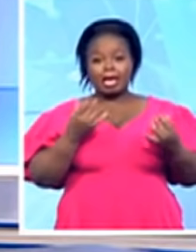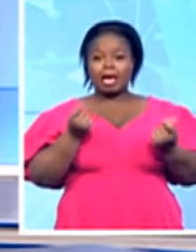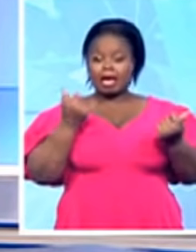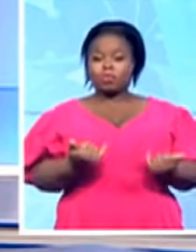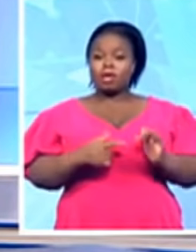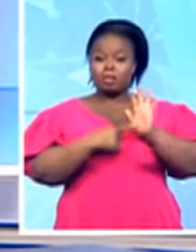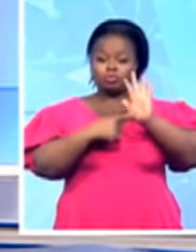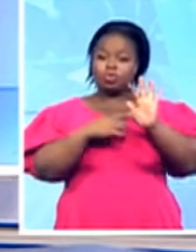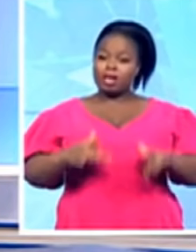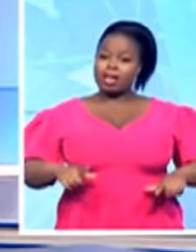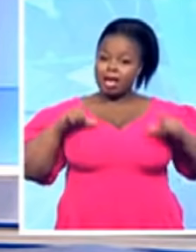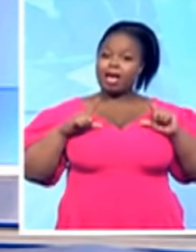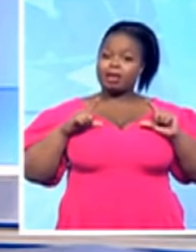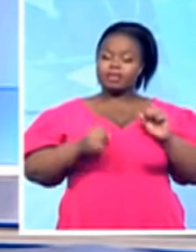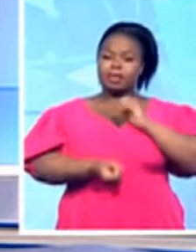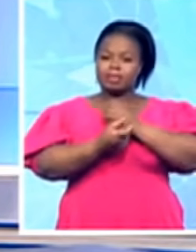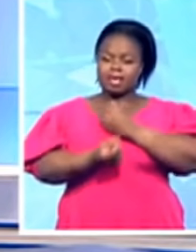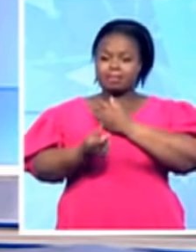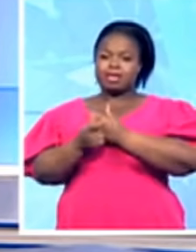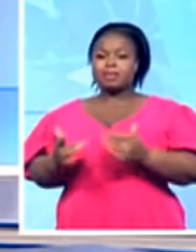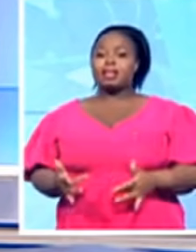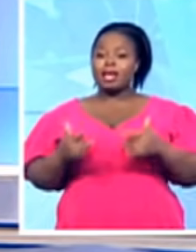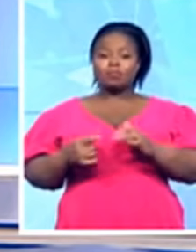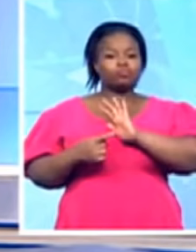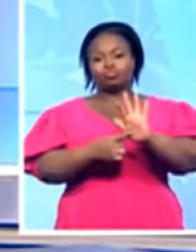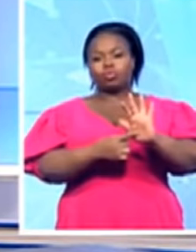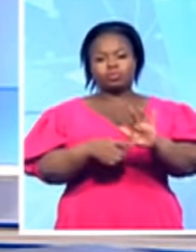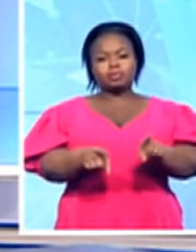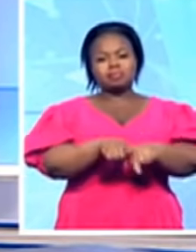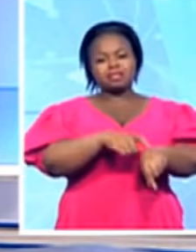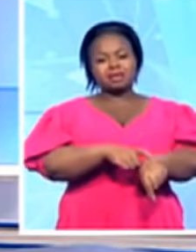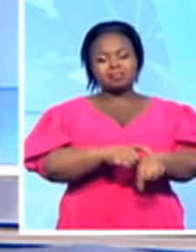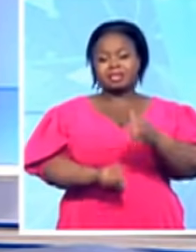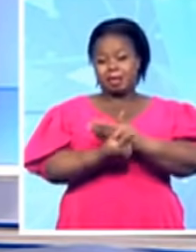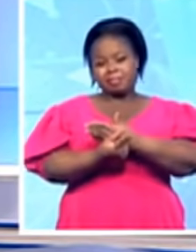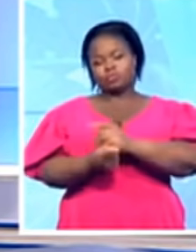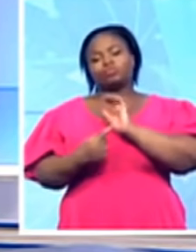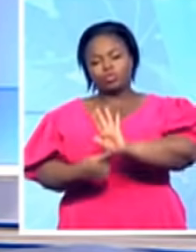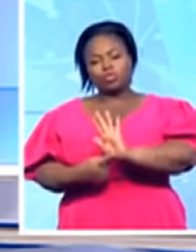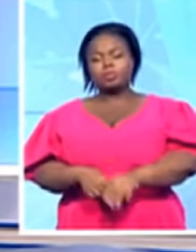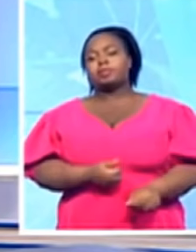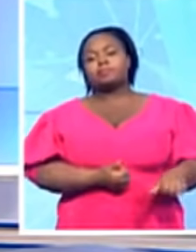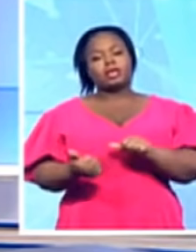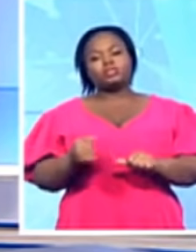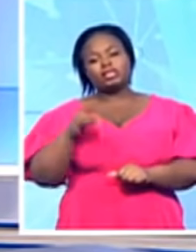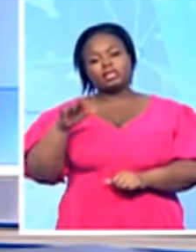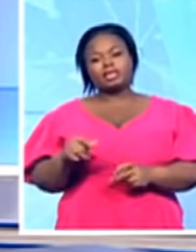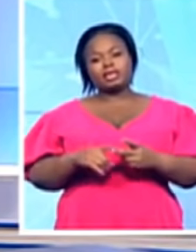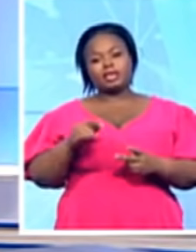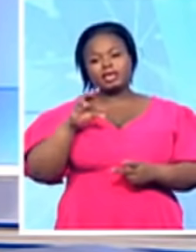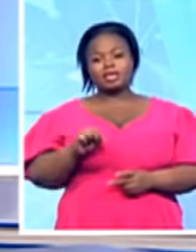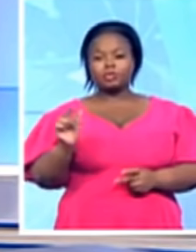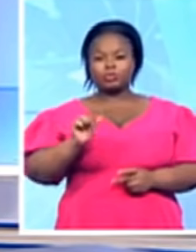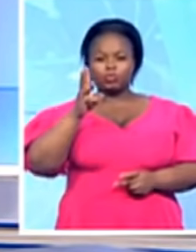in real time, so stand by. We're going to get back to Jadely as well as I am Mhlongo in a short while. I want to bring in now